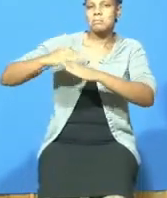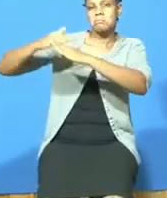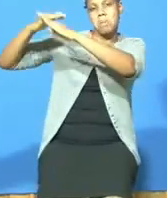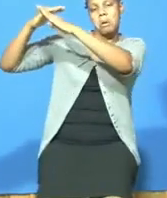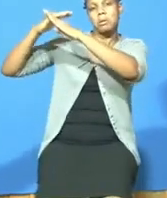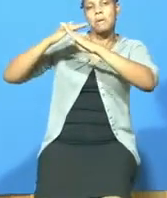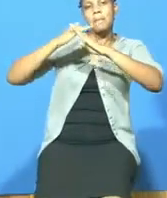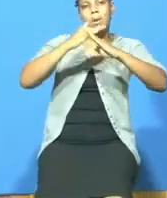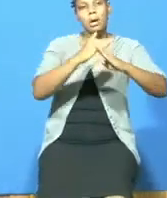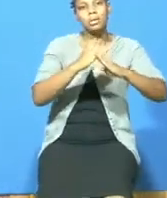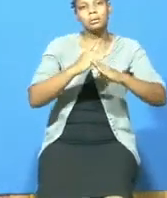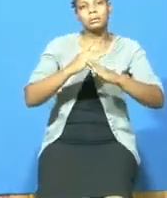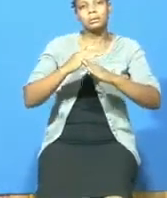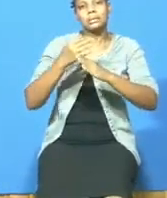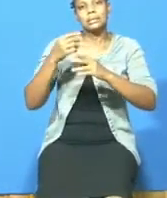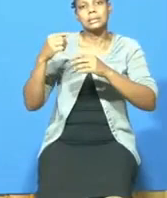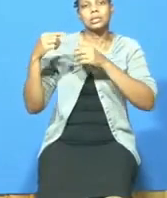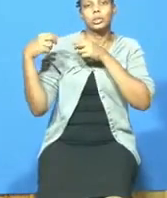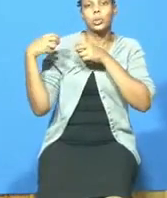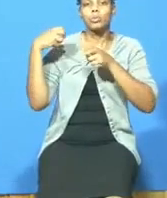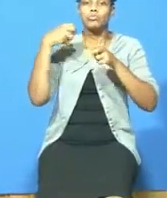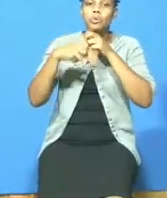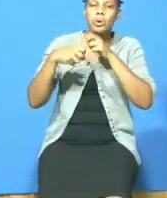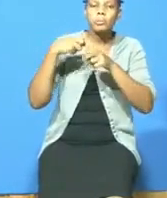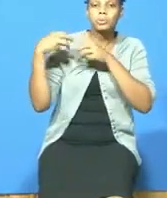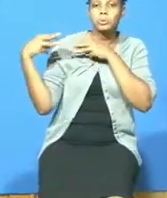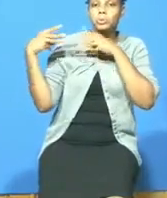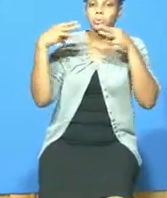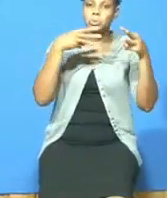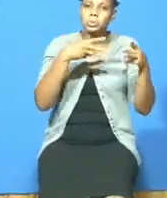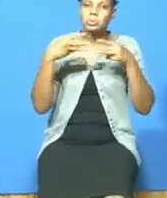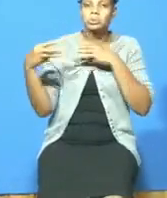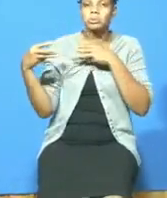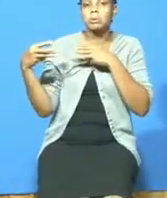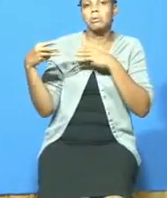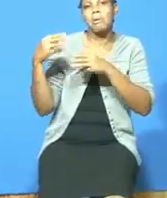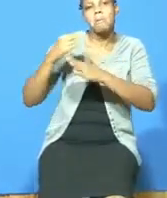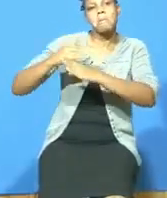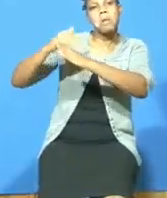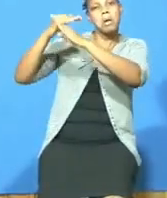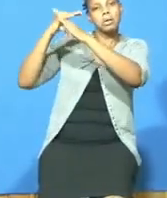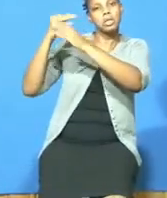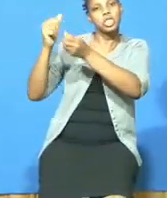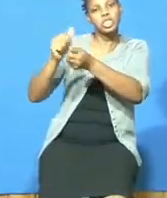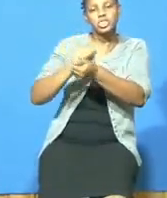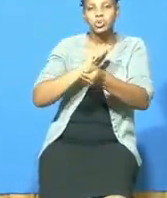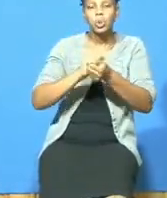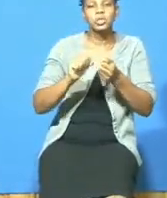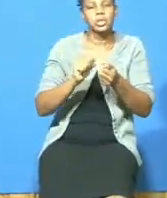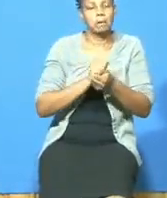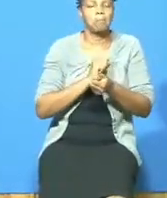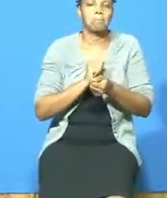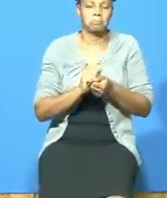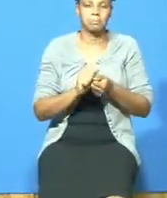of strife, holding back calamity, holding back destruction.